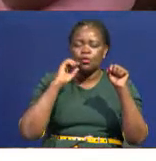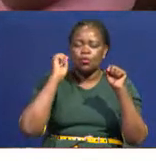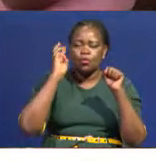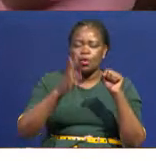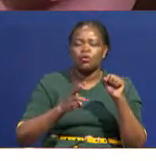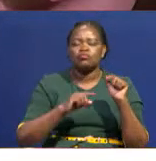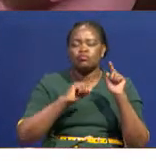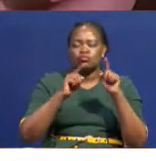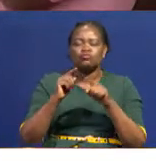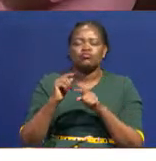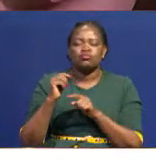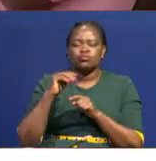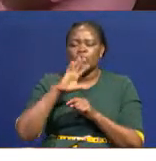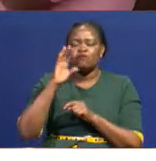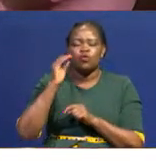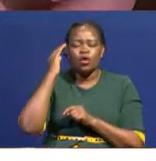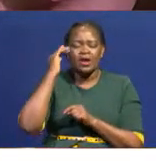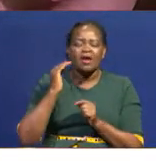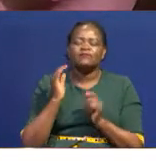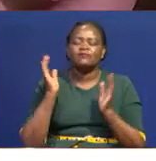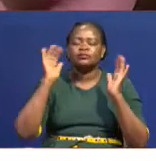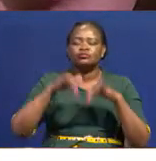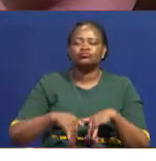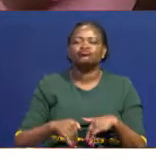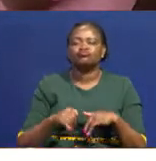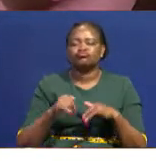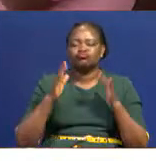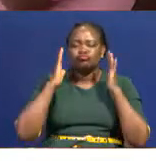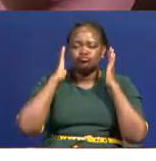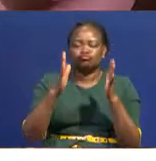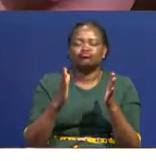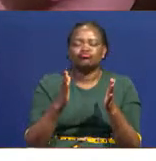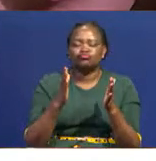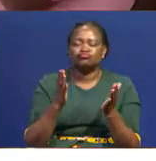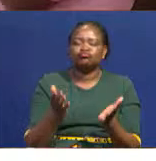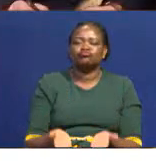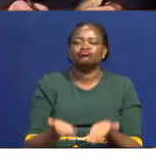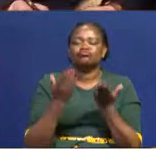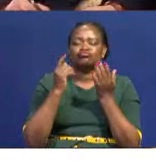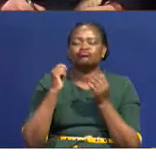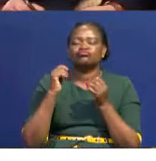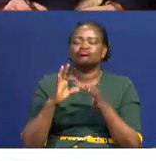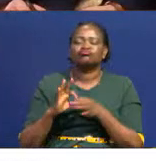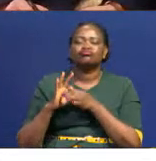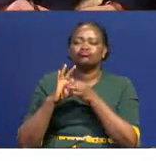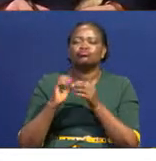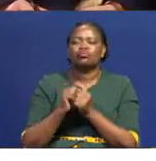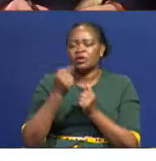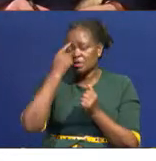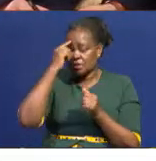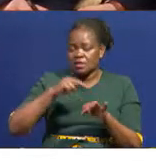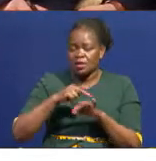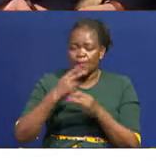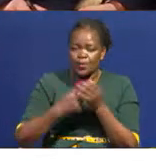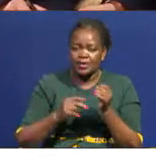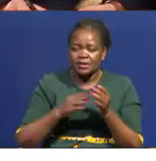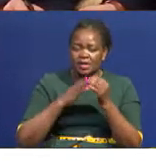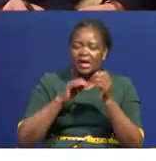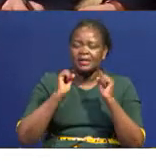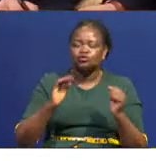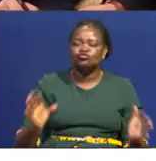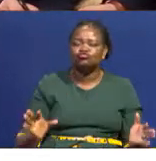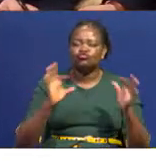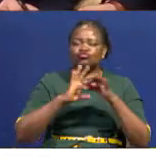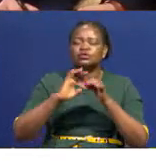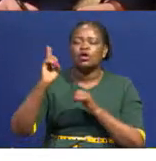forthcoming Korea-African summit, committed to escalating Kenya's collaboration with the Asian nation. The two leaders agreed to align Nairobi